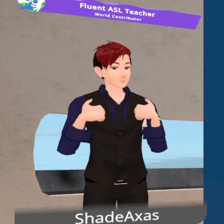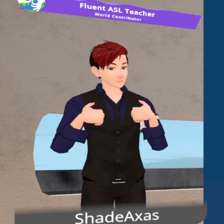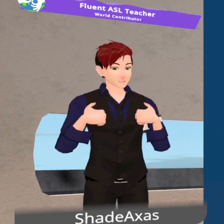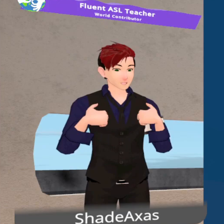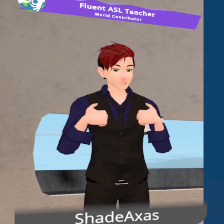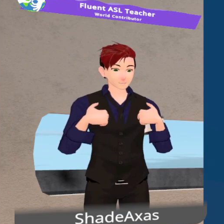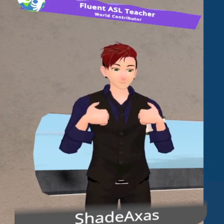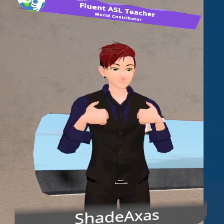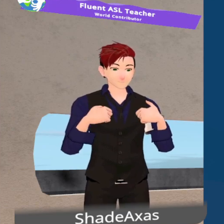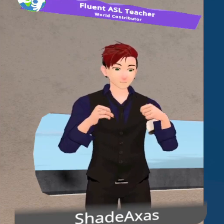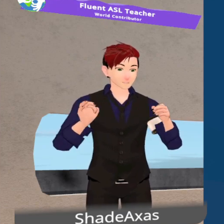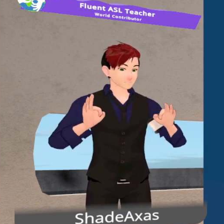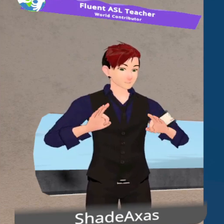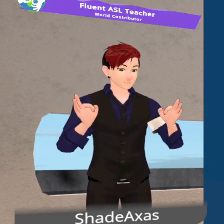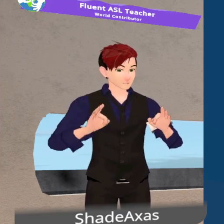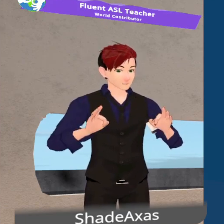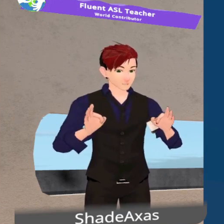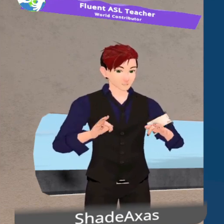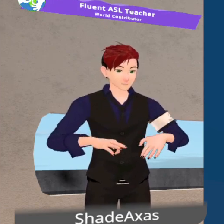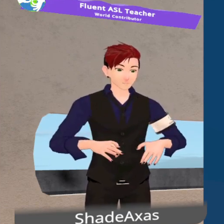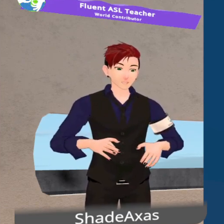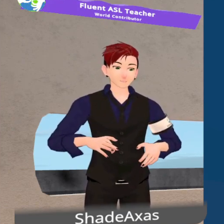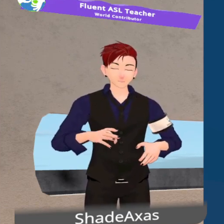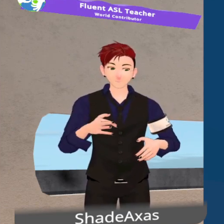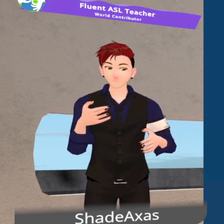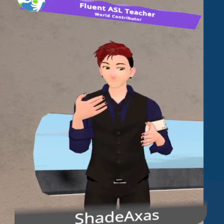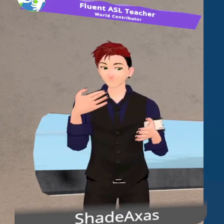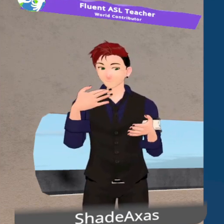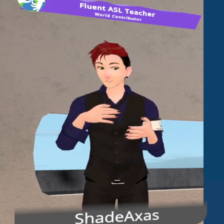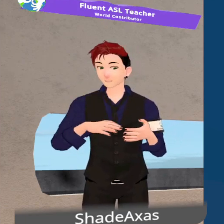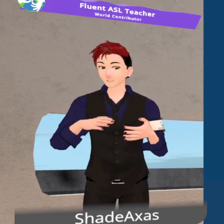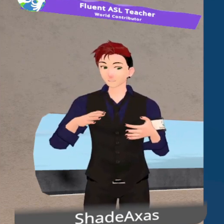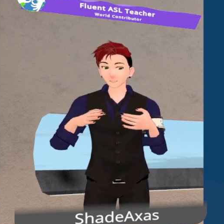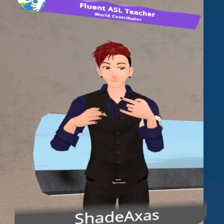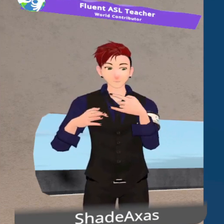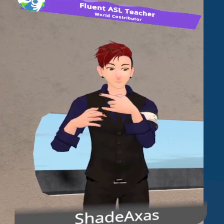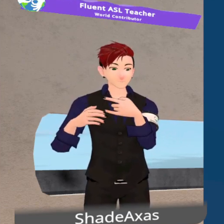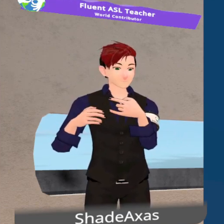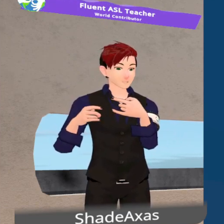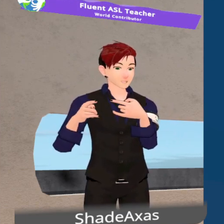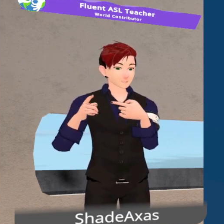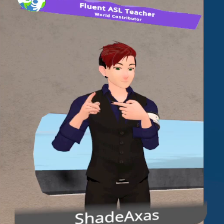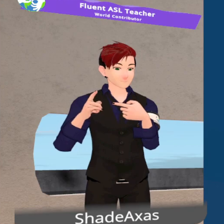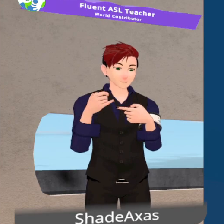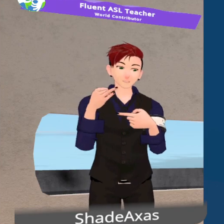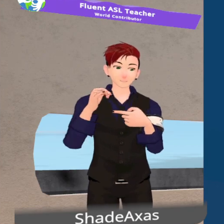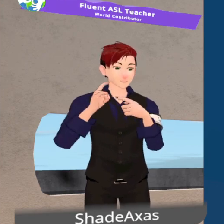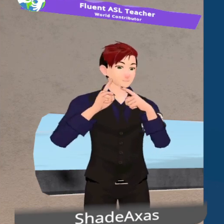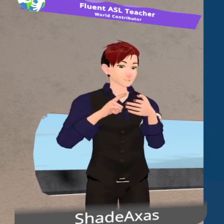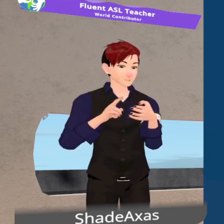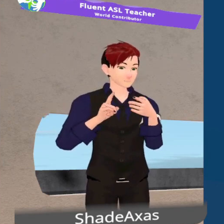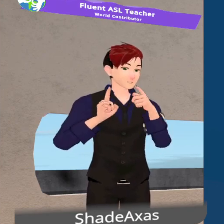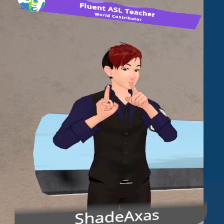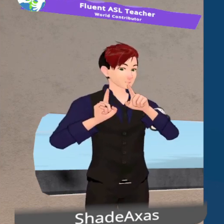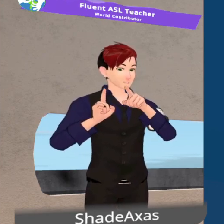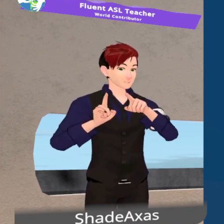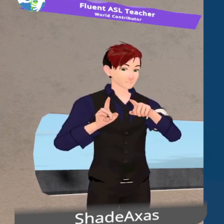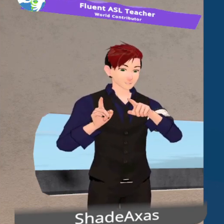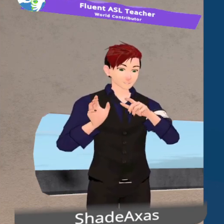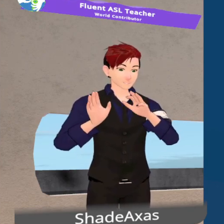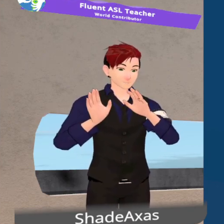all have real lives. It's no big deal. And again, like if we just notice